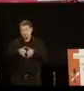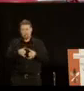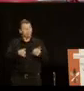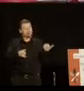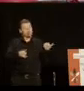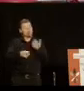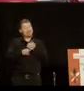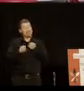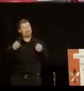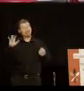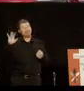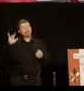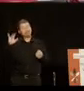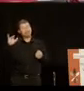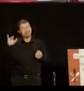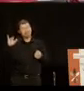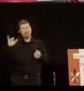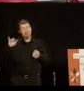spoons.